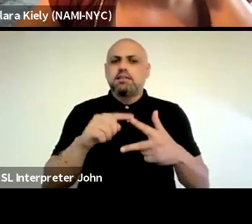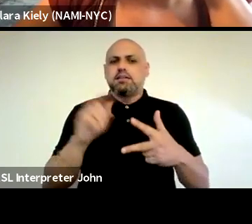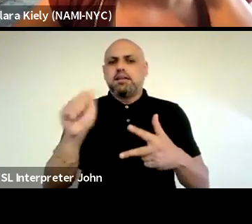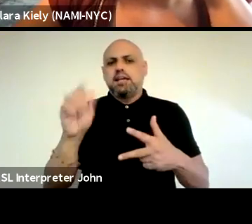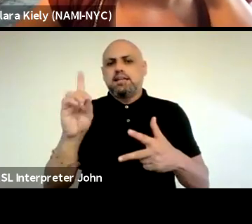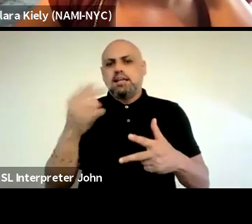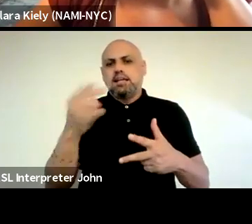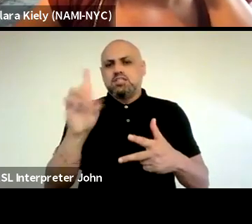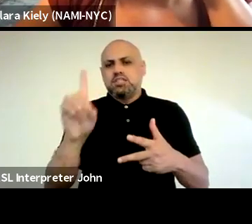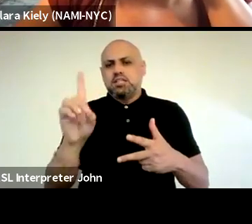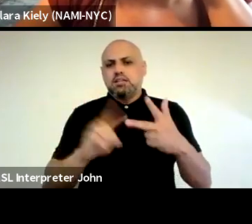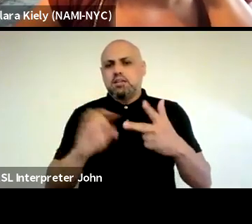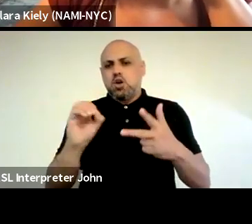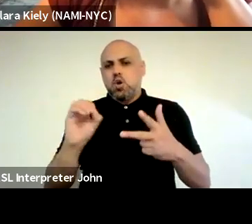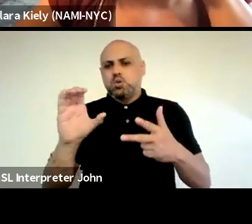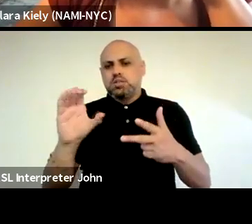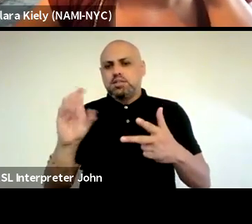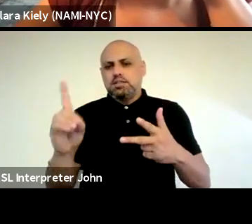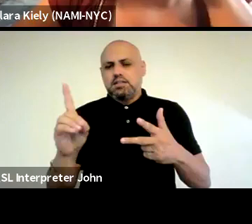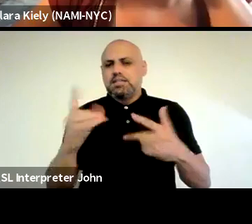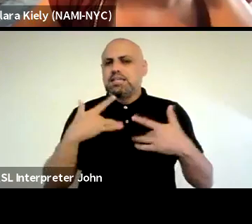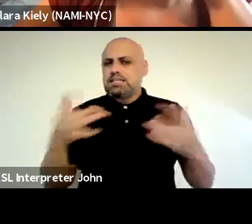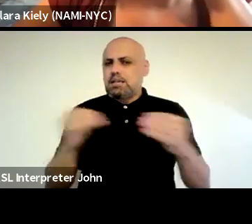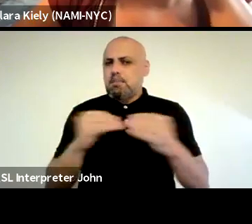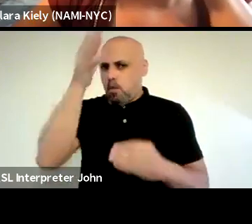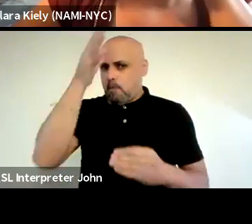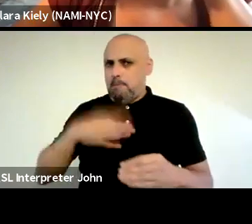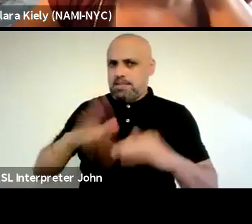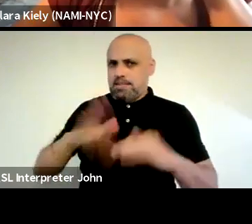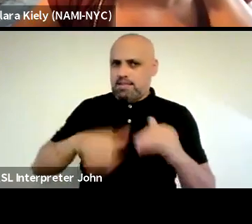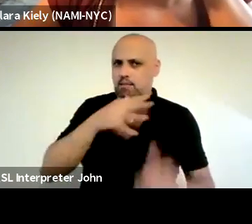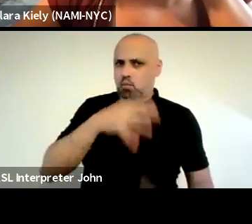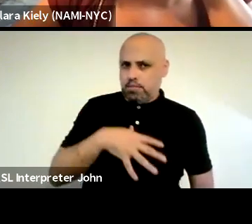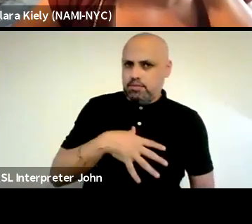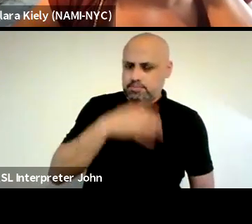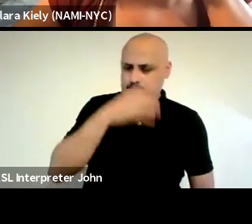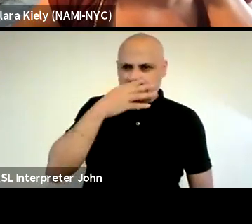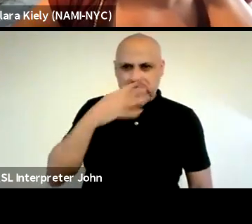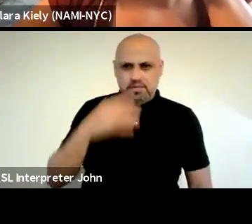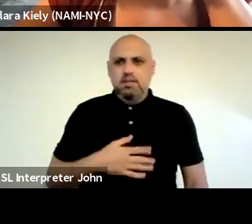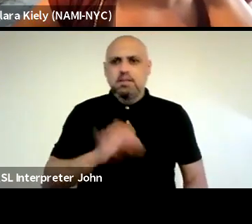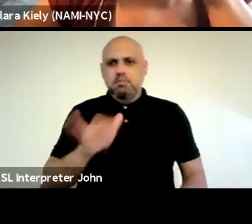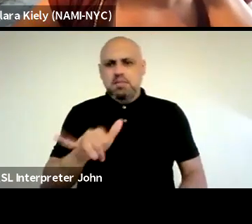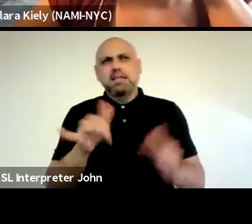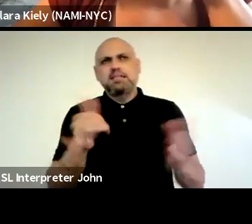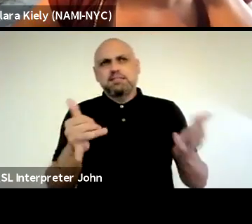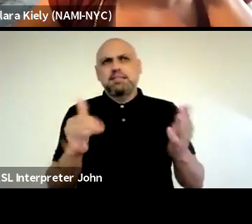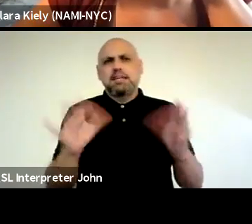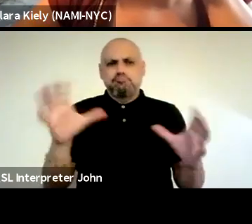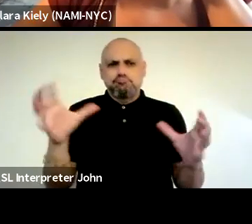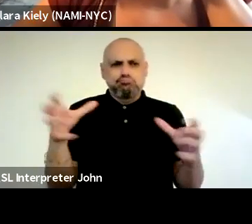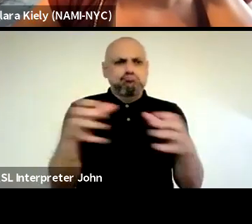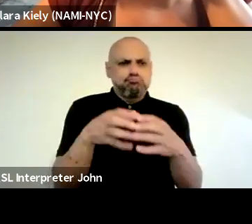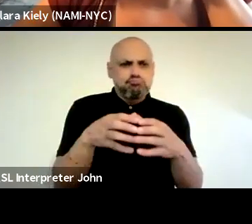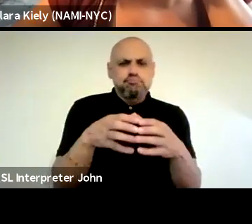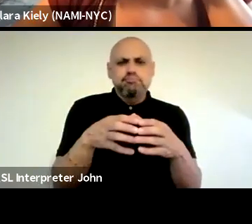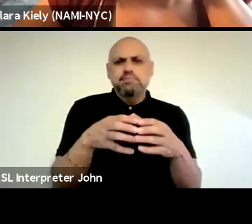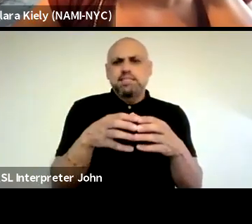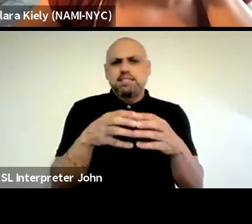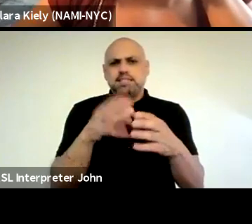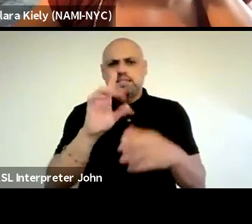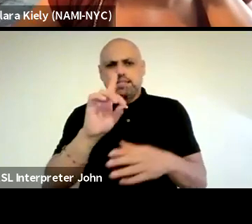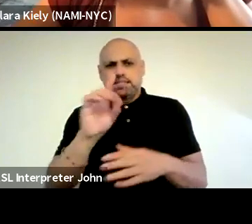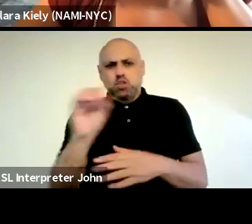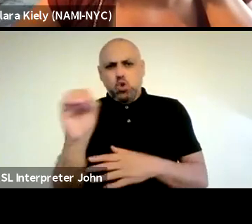OCD, typically more in males than females, but that's this sort of conglomeration of disorders.